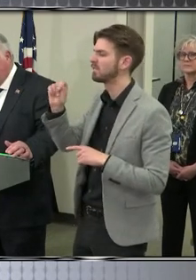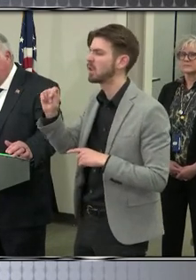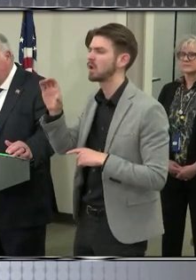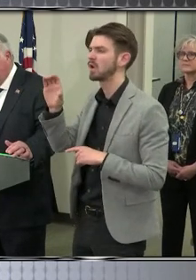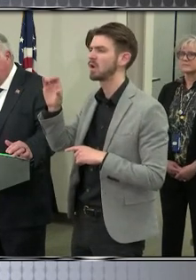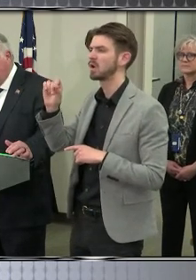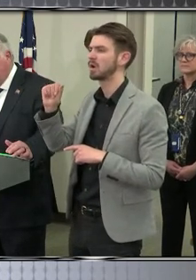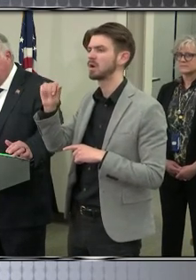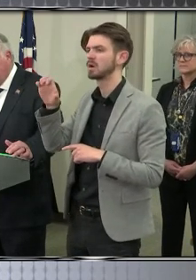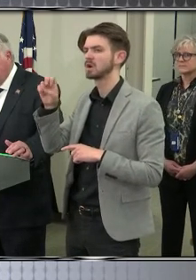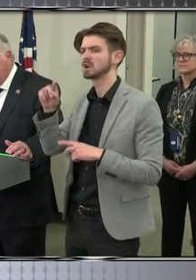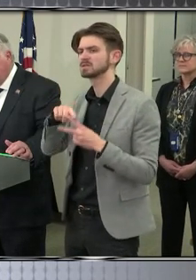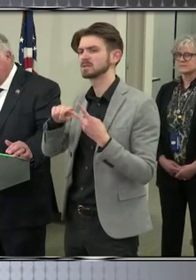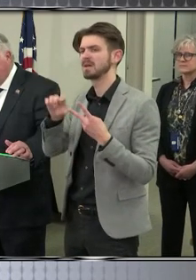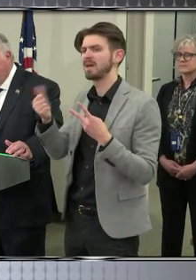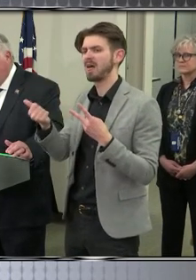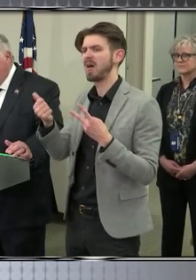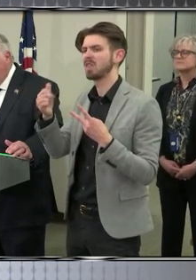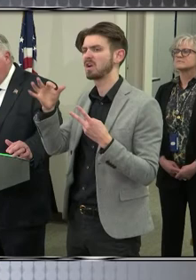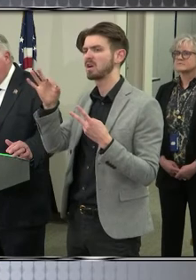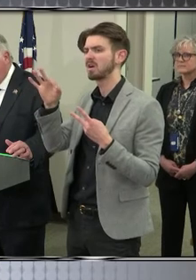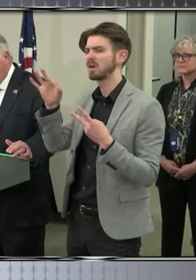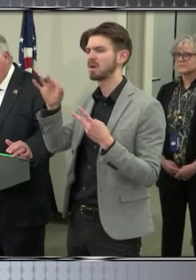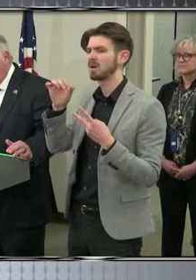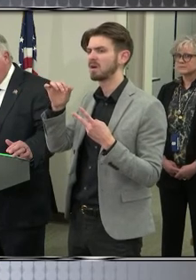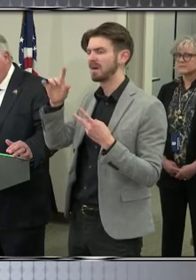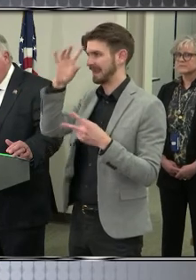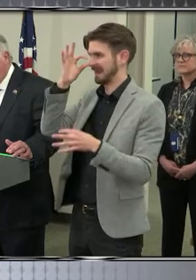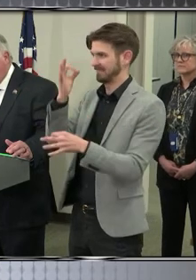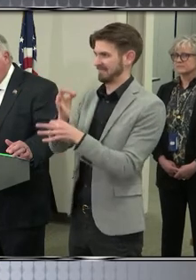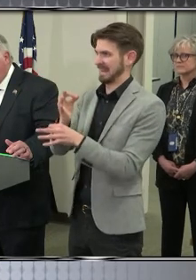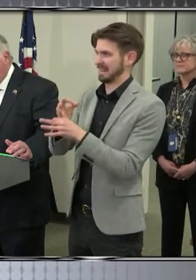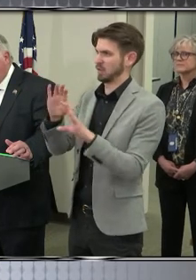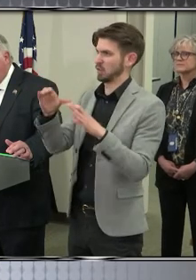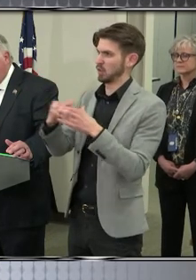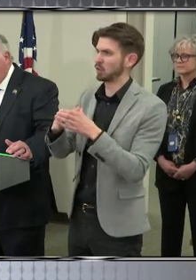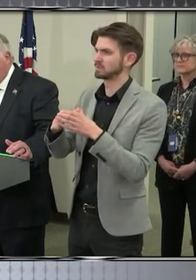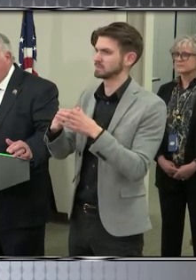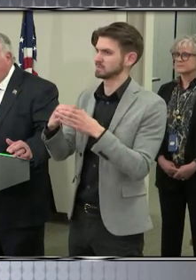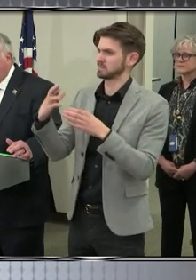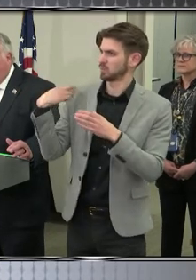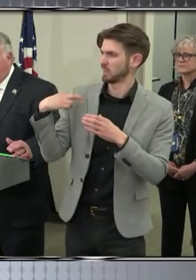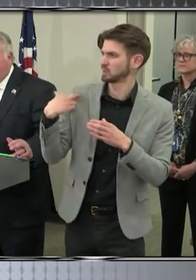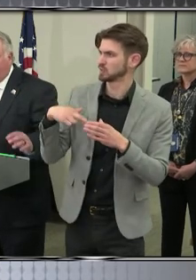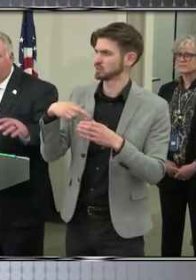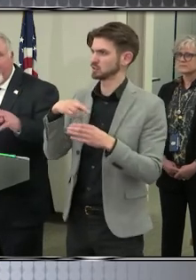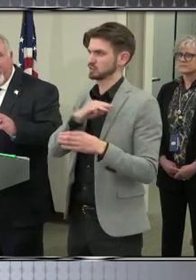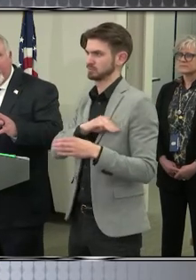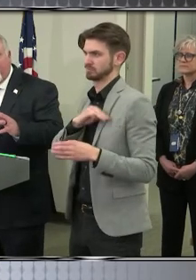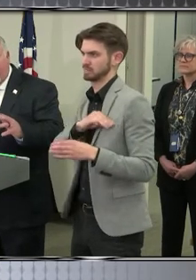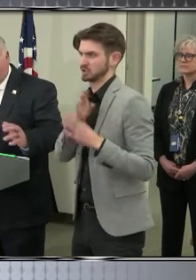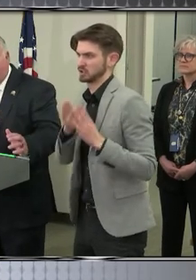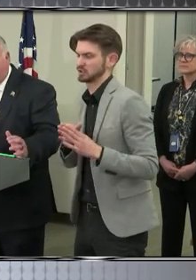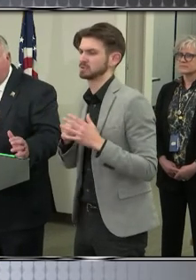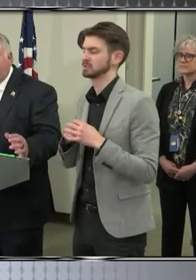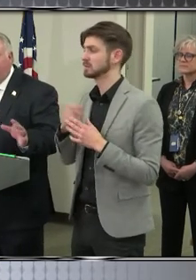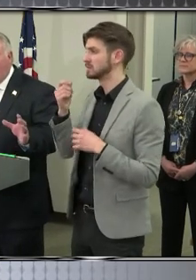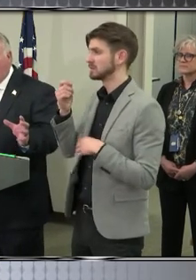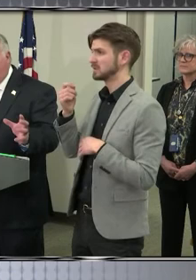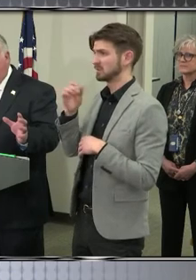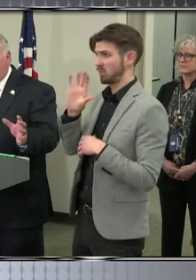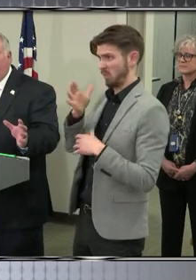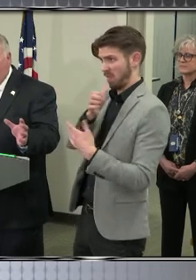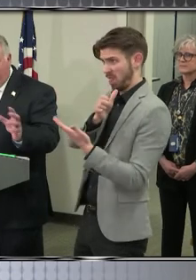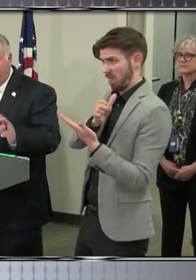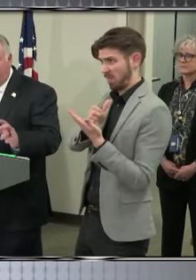faith groups that send missionaries. Are you coordinating with them as well to find out what's going on with their people? So I can speak to the military bases. We've